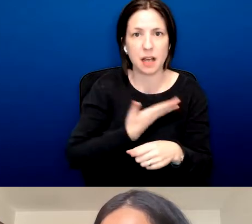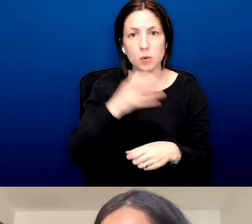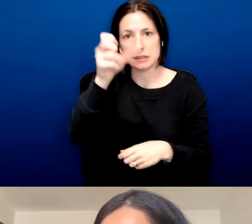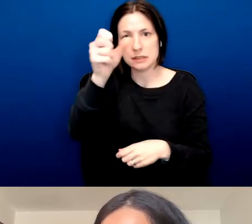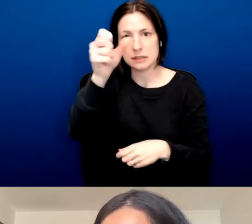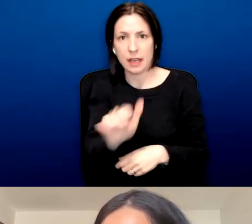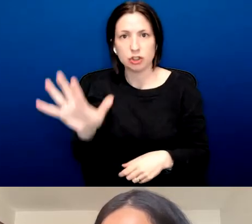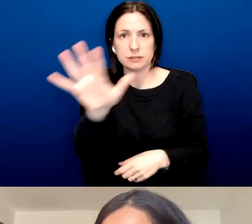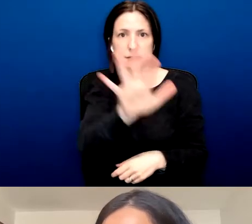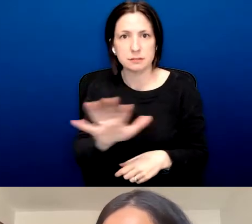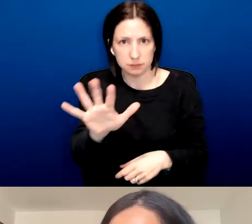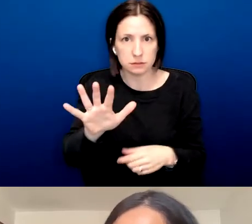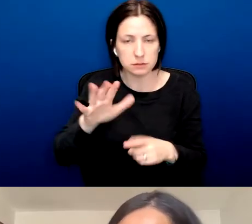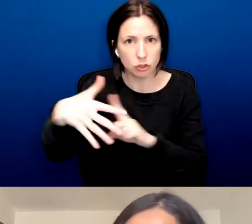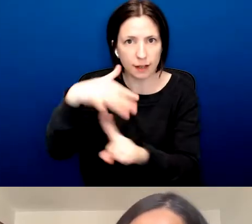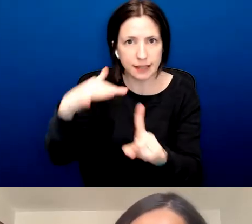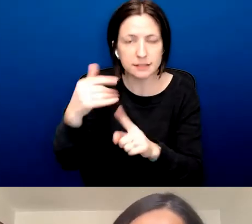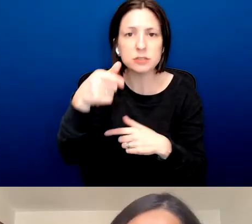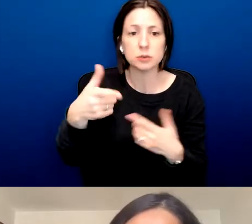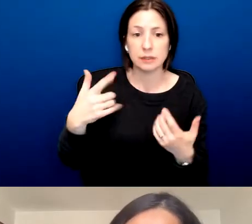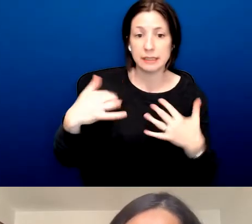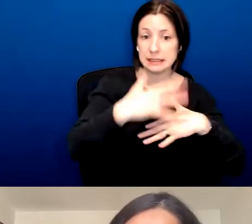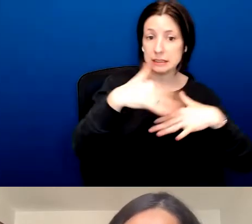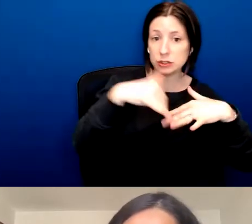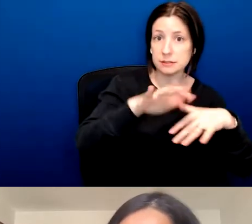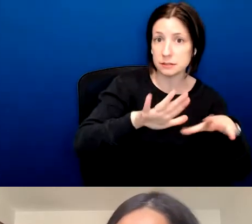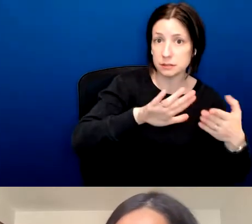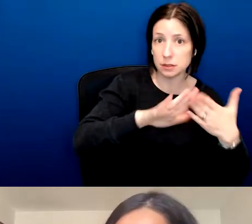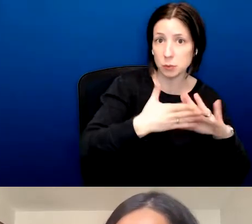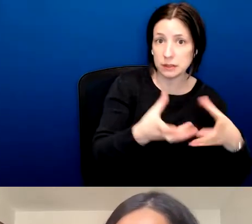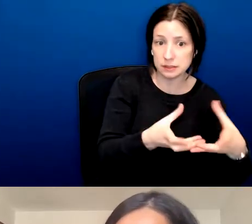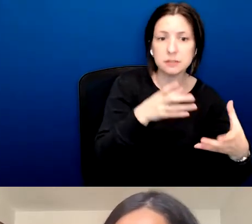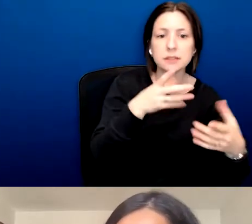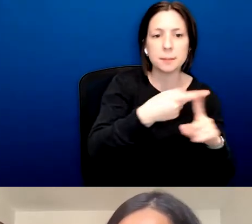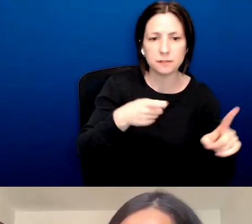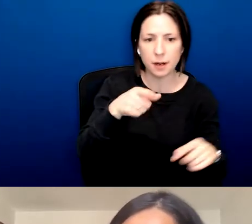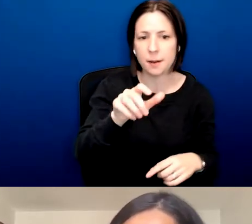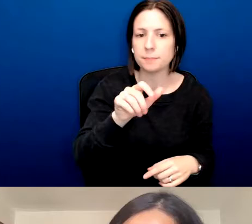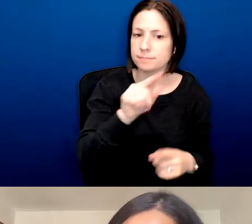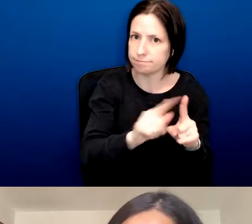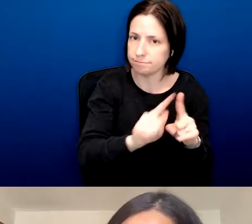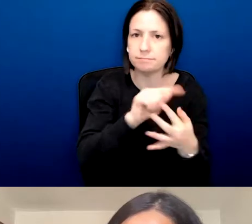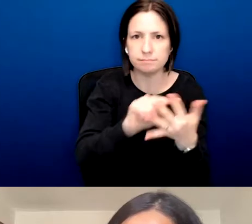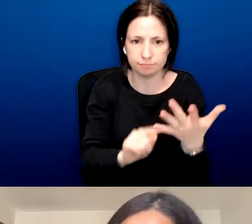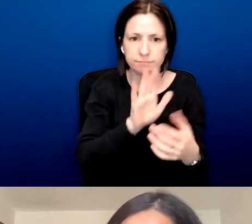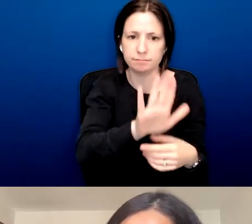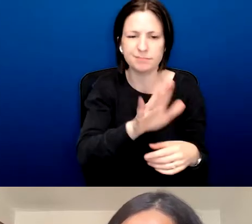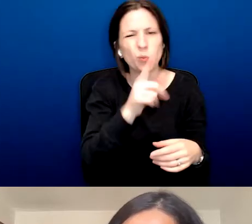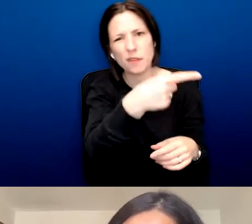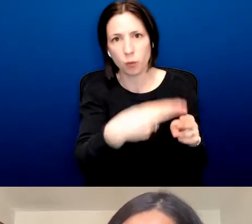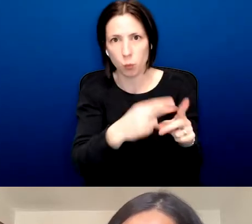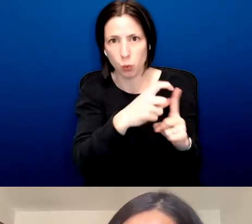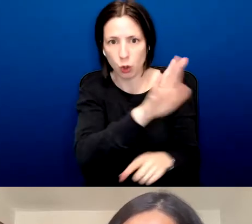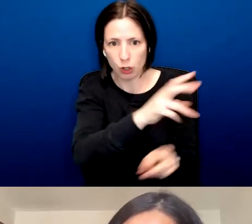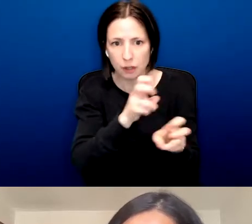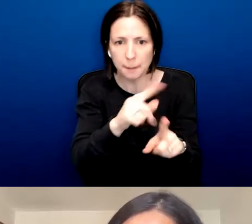you know, indigenous communities coming from what they would call the Adivasis, and from so